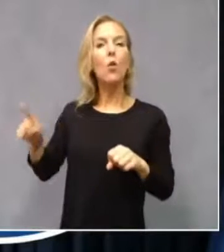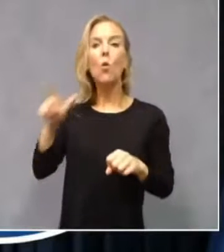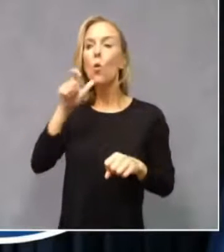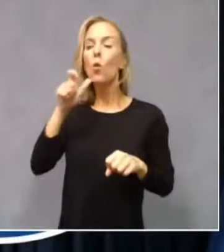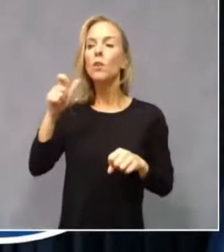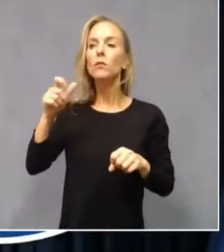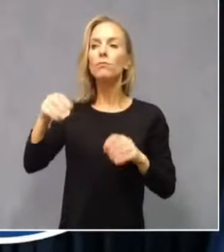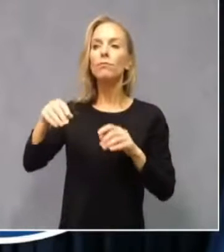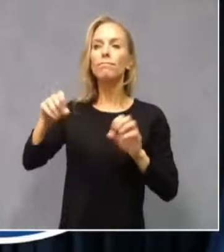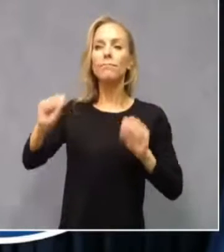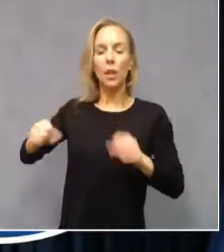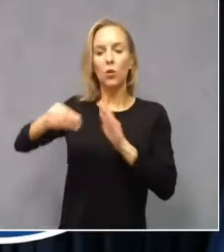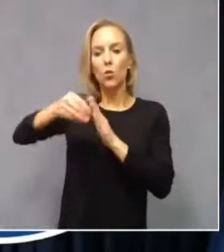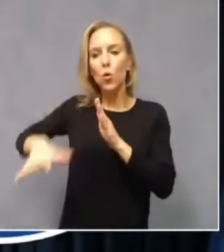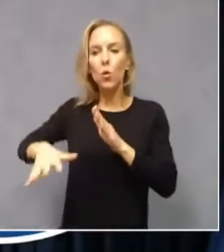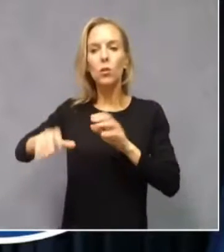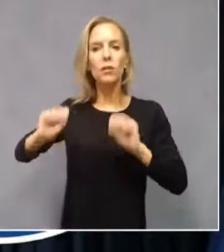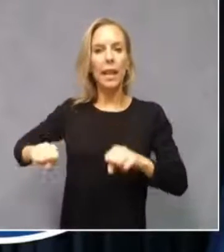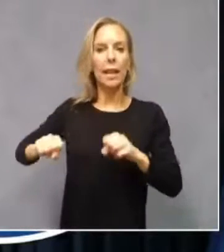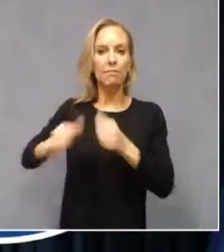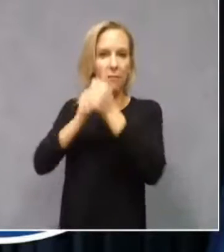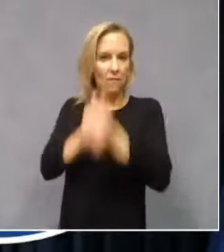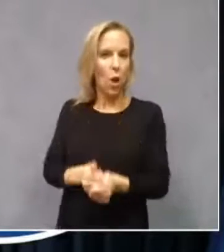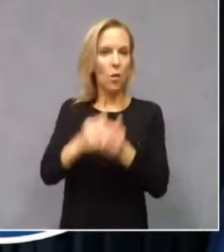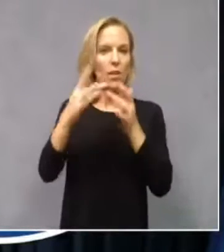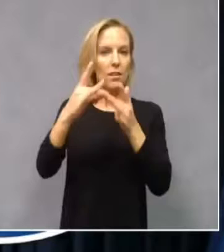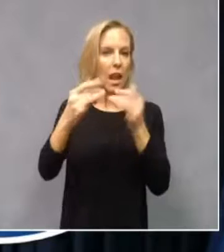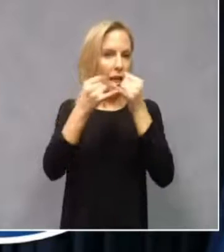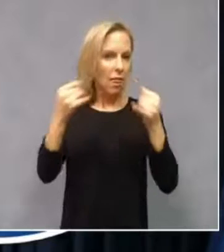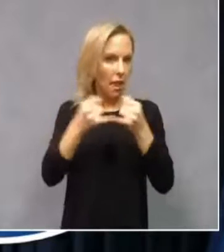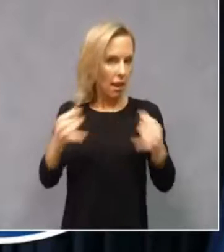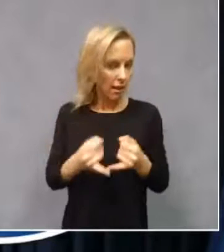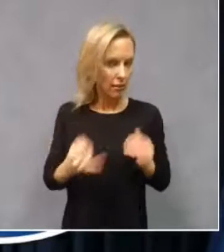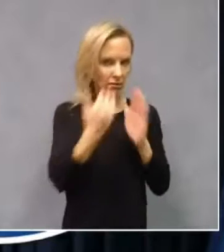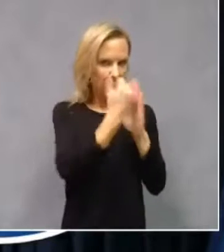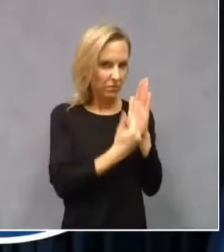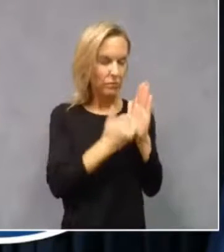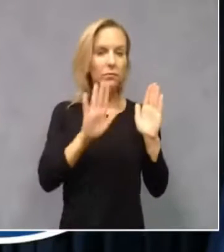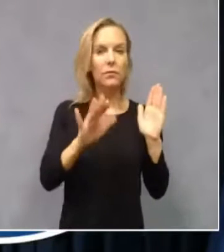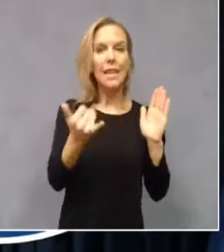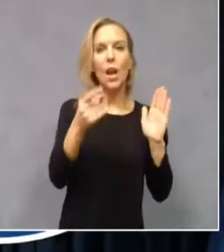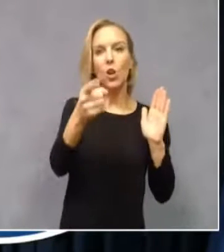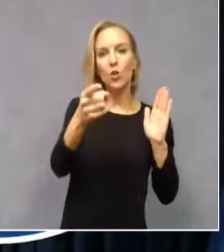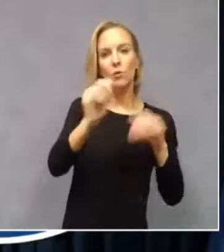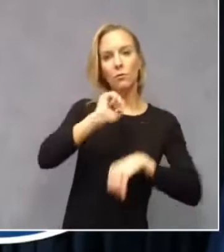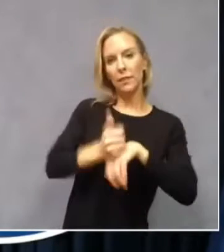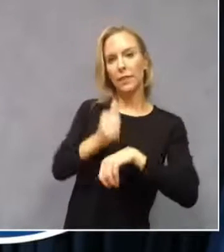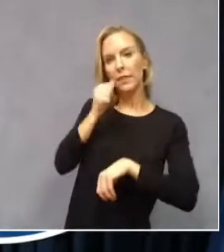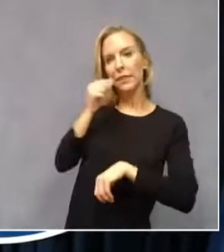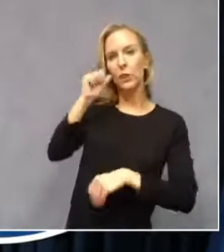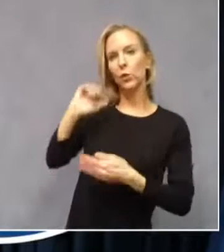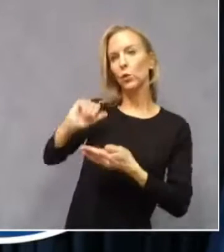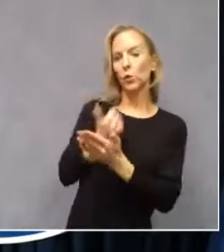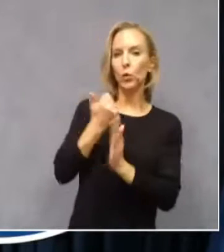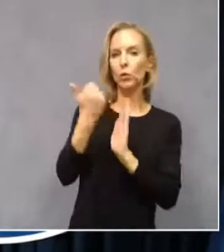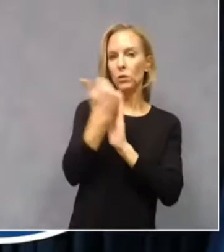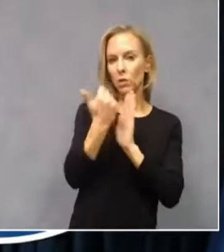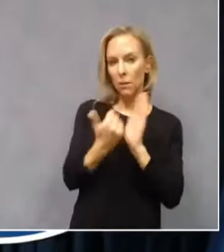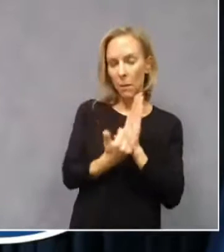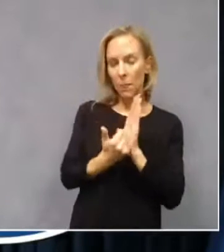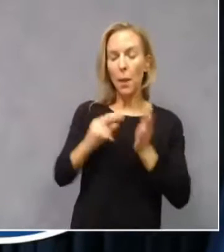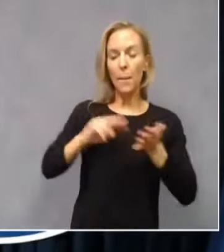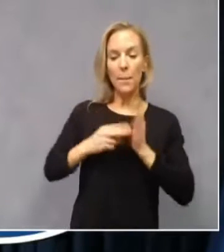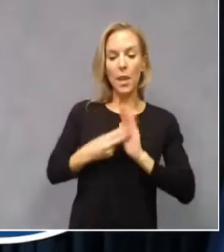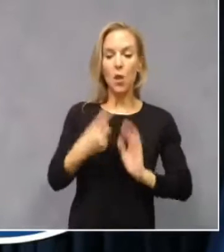socially distance and follow all those guidelines. With the new guidance that you set yesterday, if they are in a red zone, but they